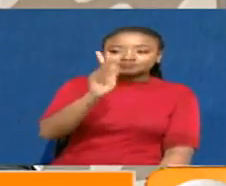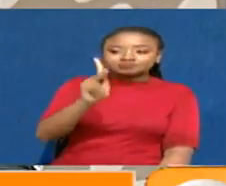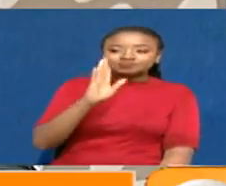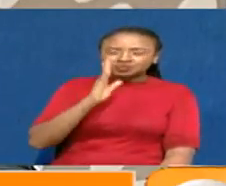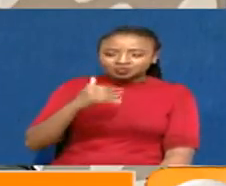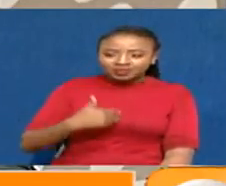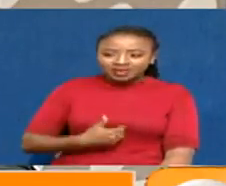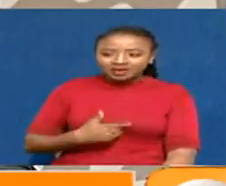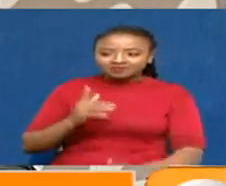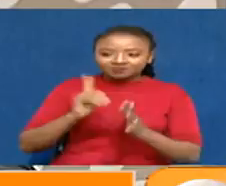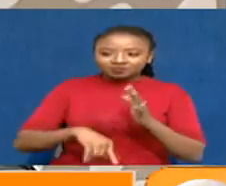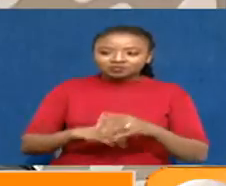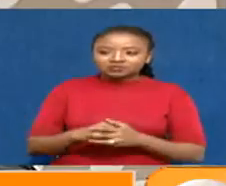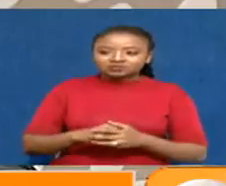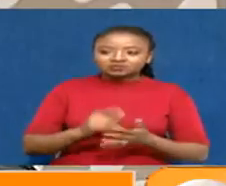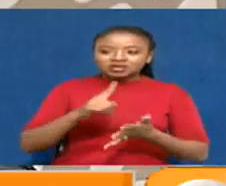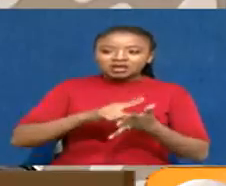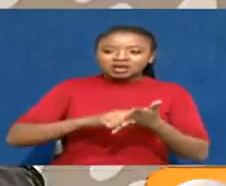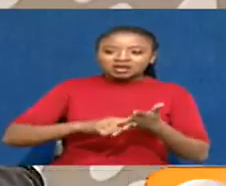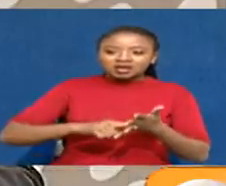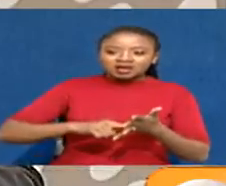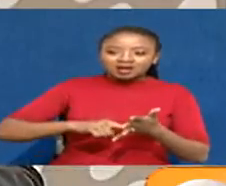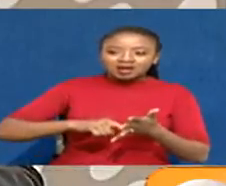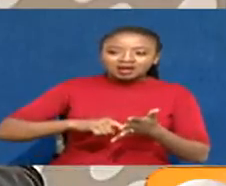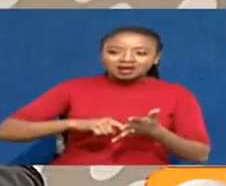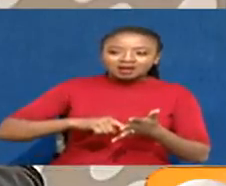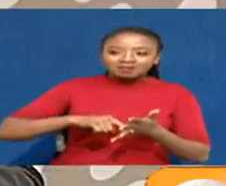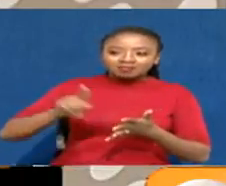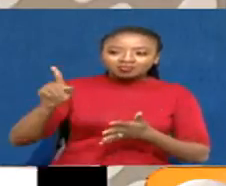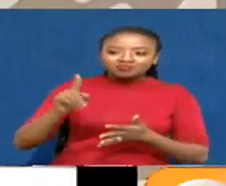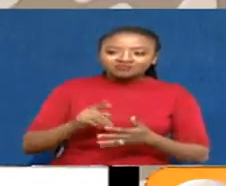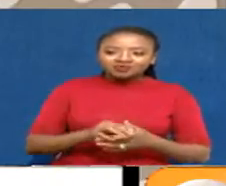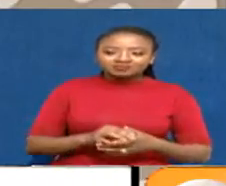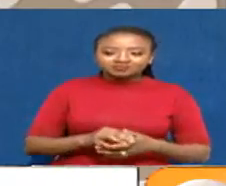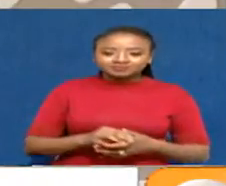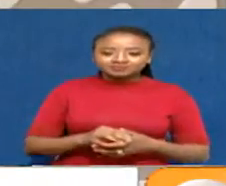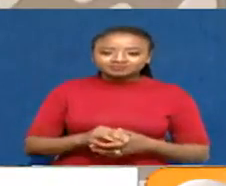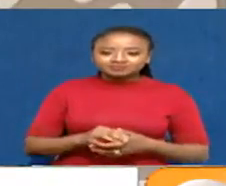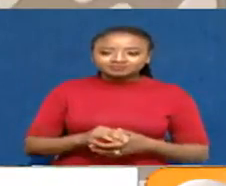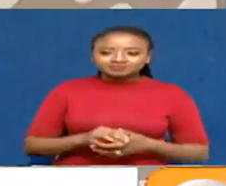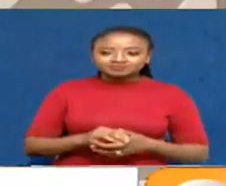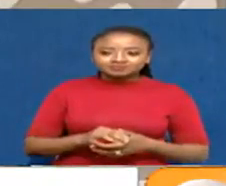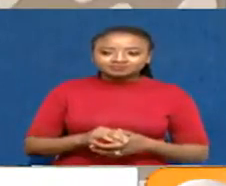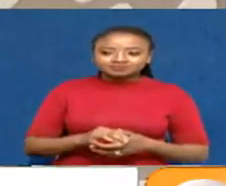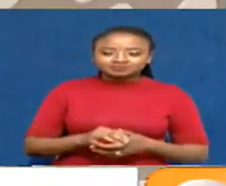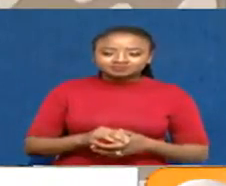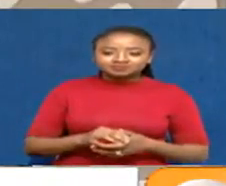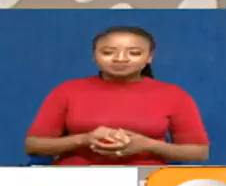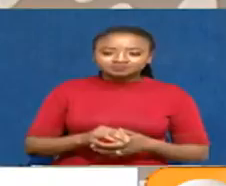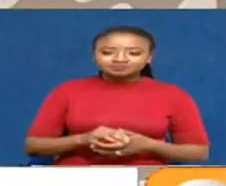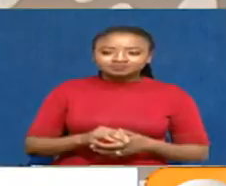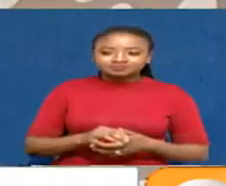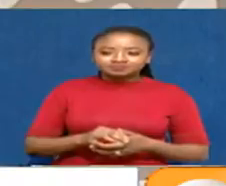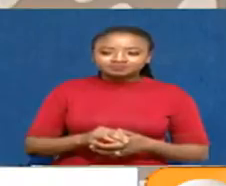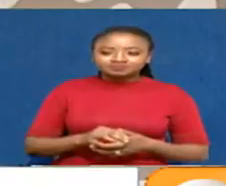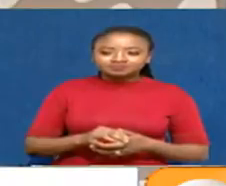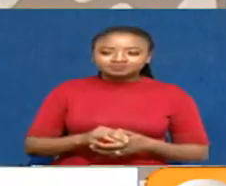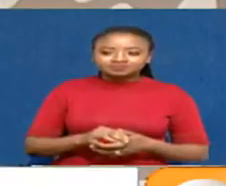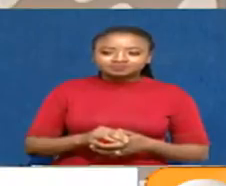business model, and we will not accept to approve them calling people in your phone